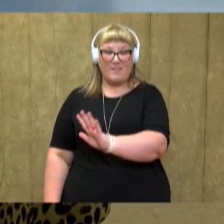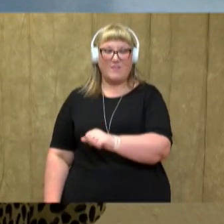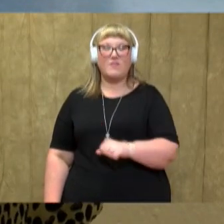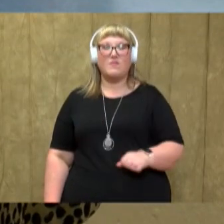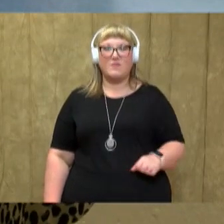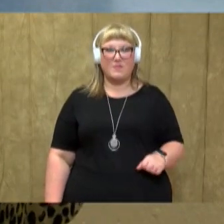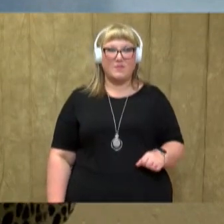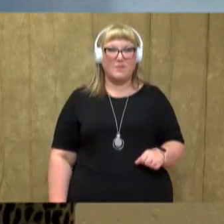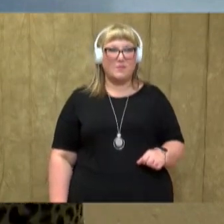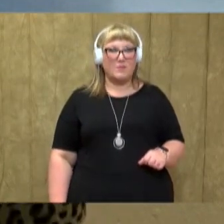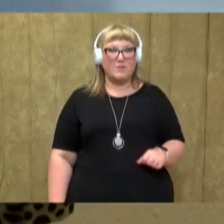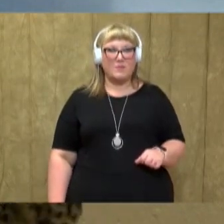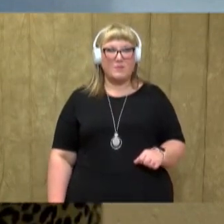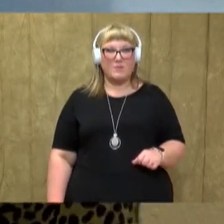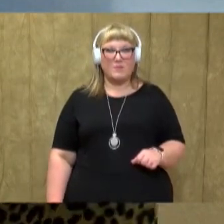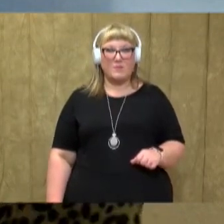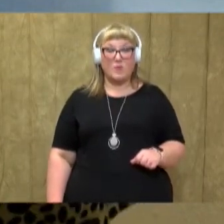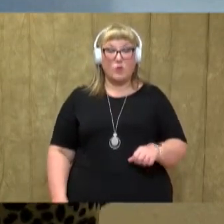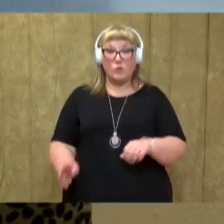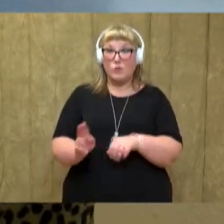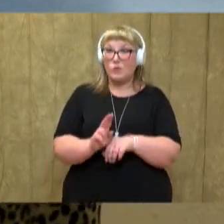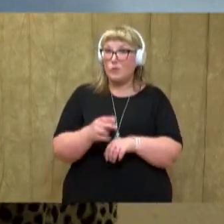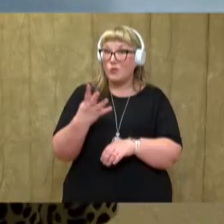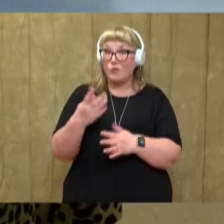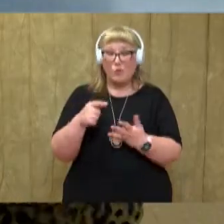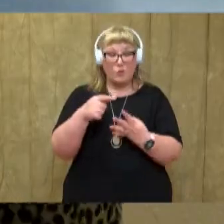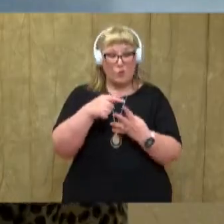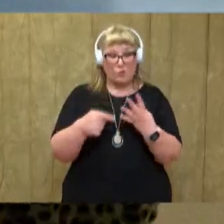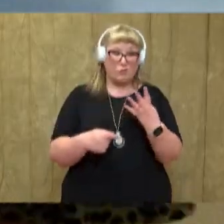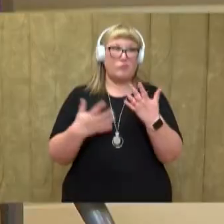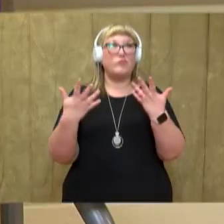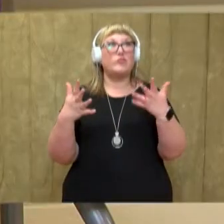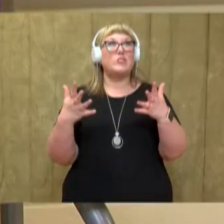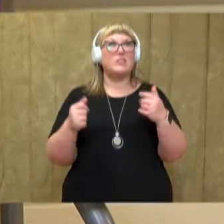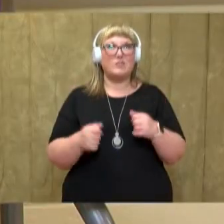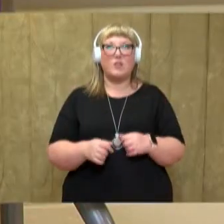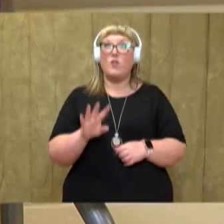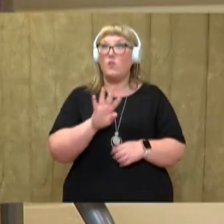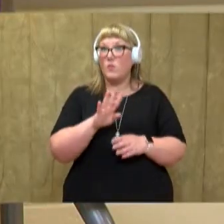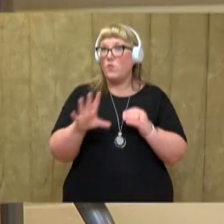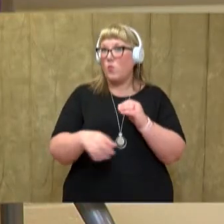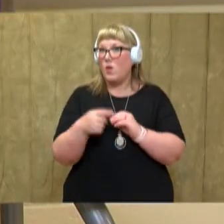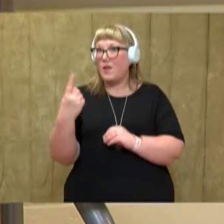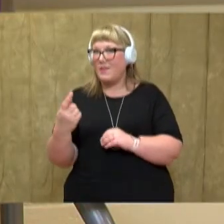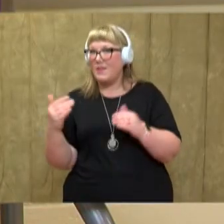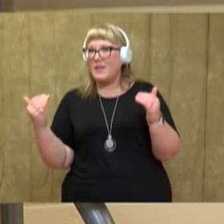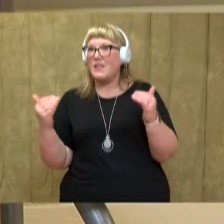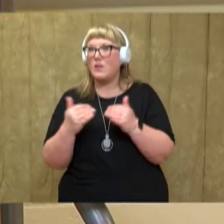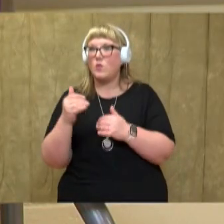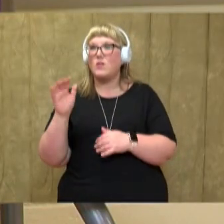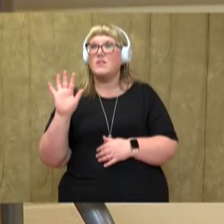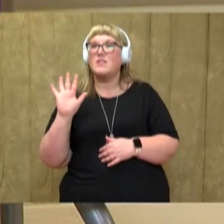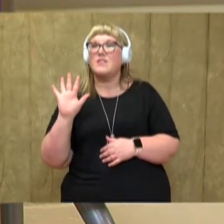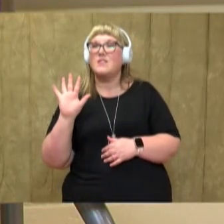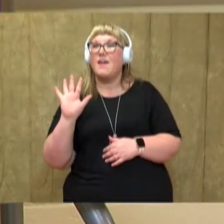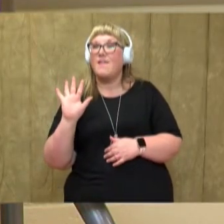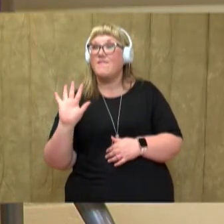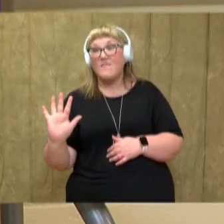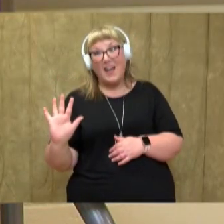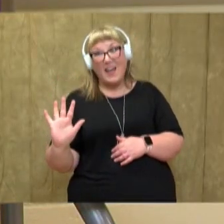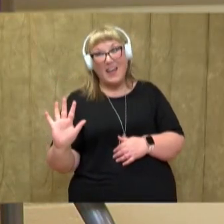5. Awesome. So we used our 4 strategies to figure out that 4 plus 1